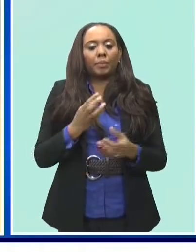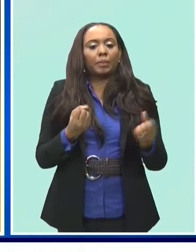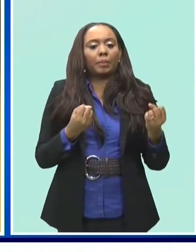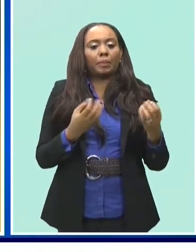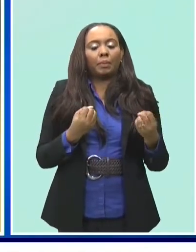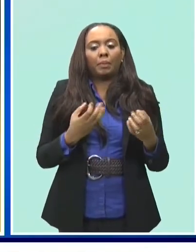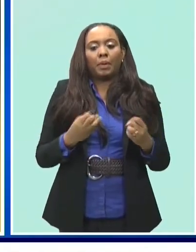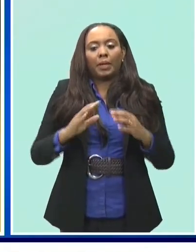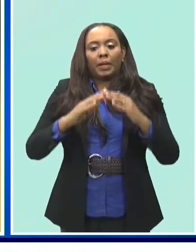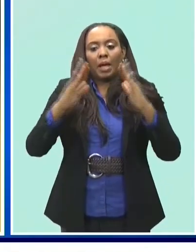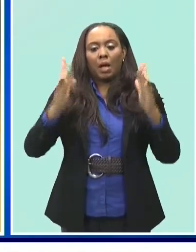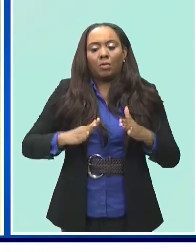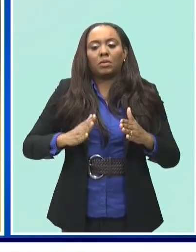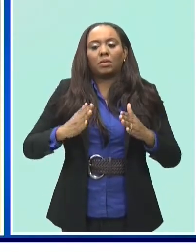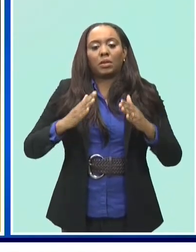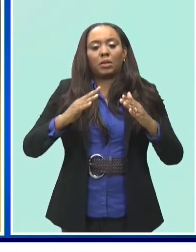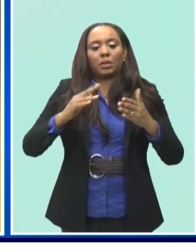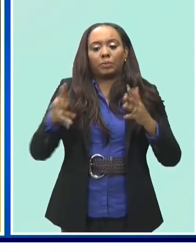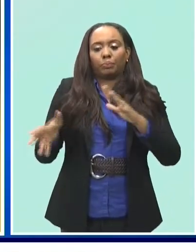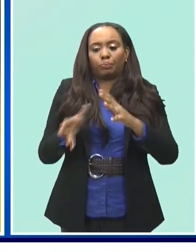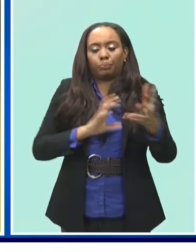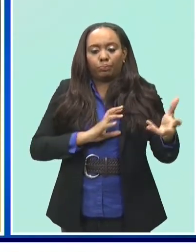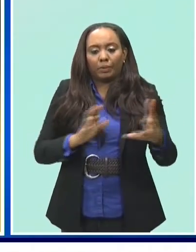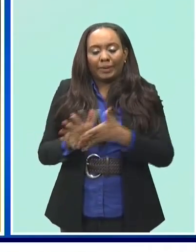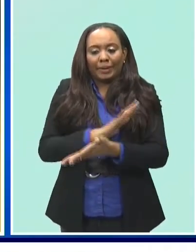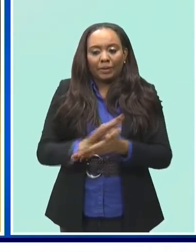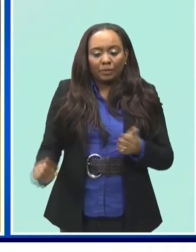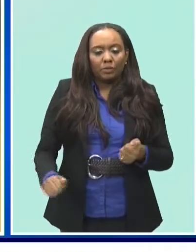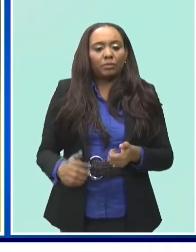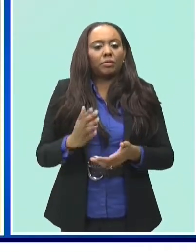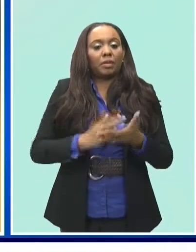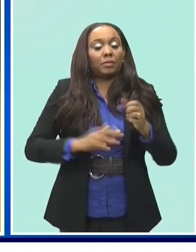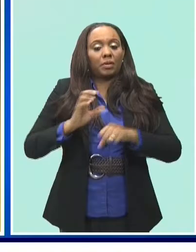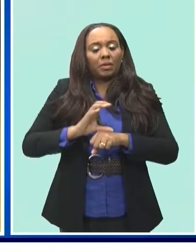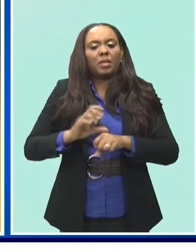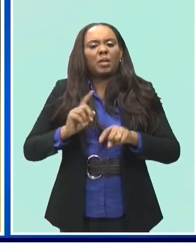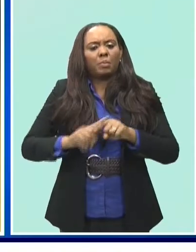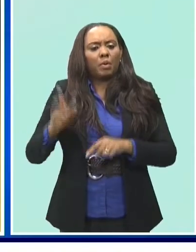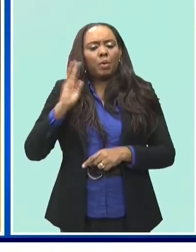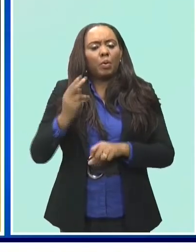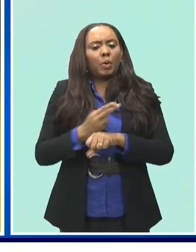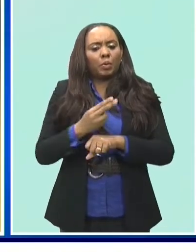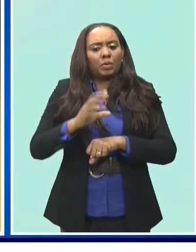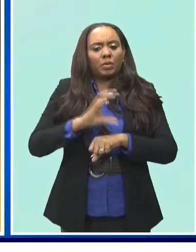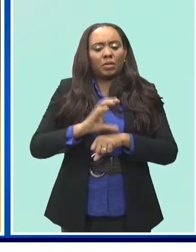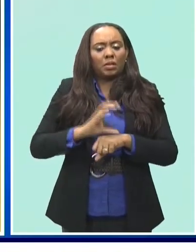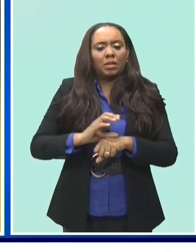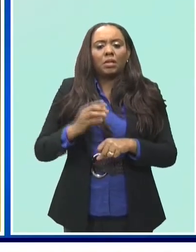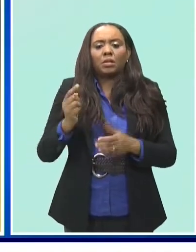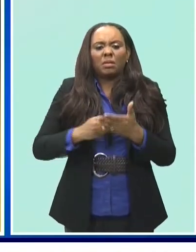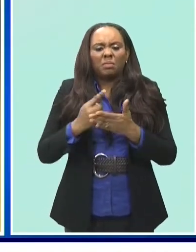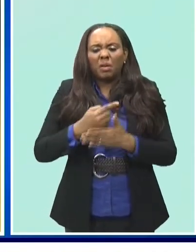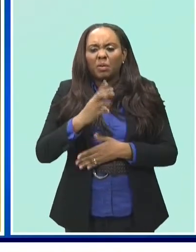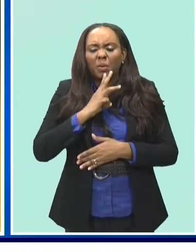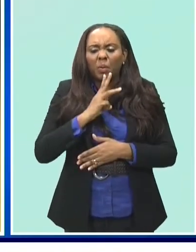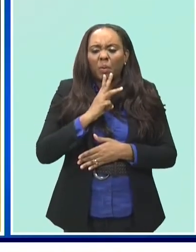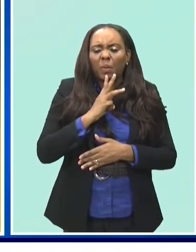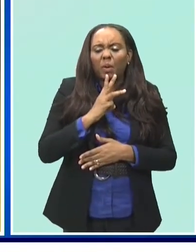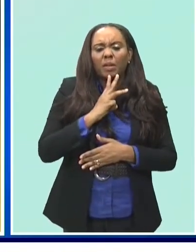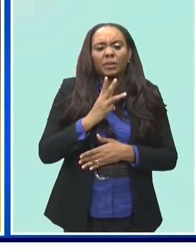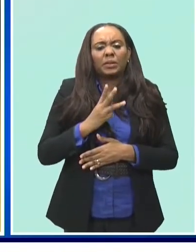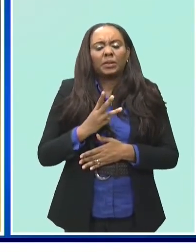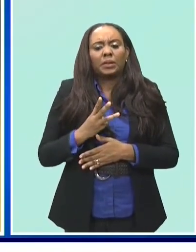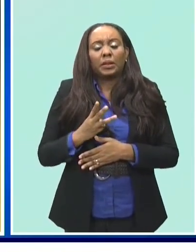been destroyed, and catchment water can be used, even contaminated water can be used to